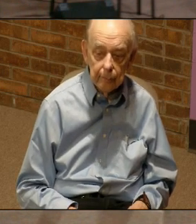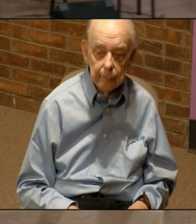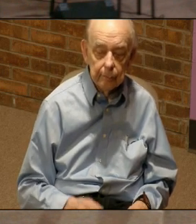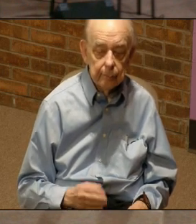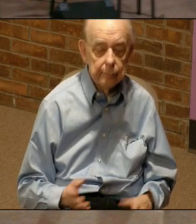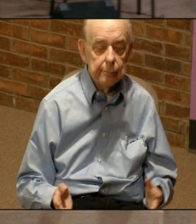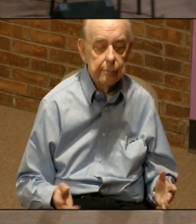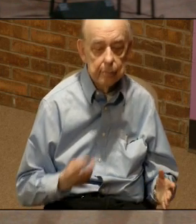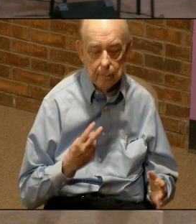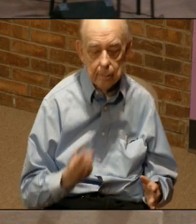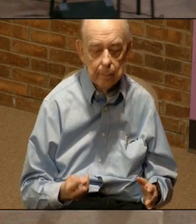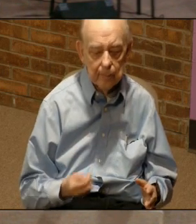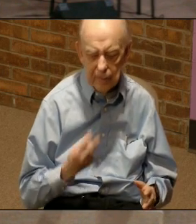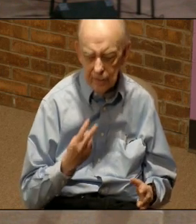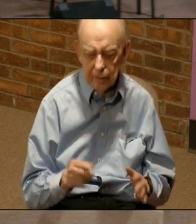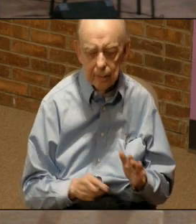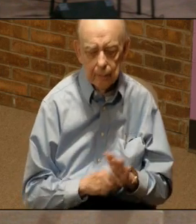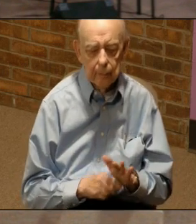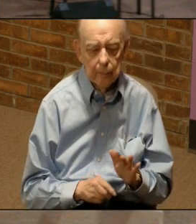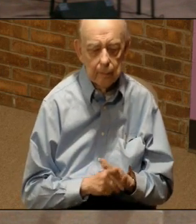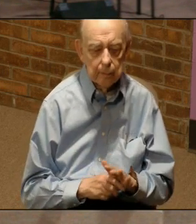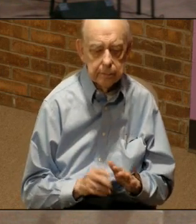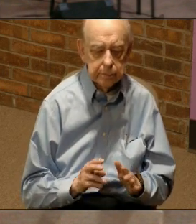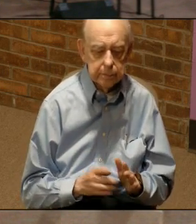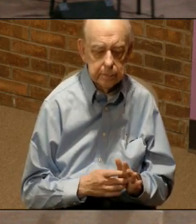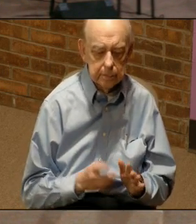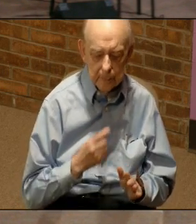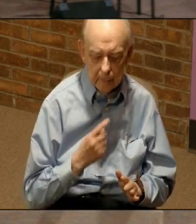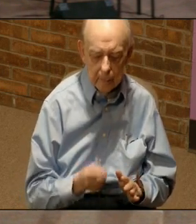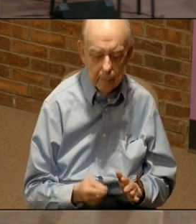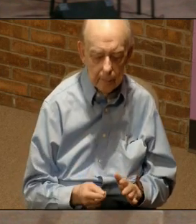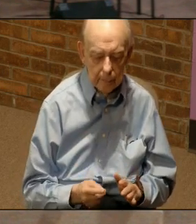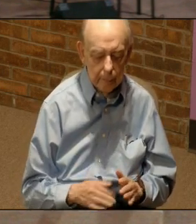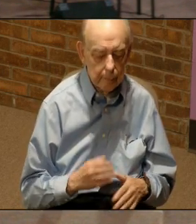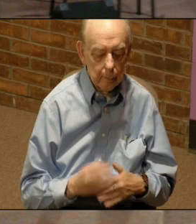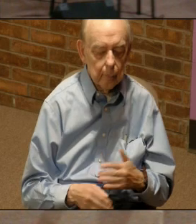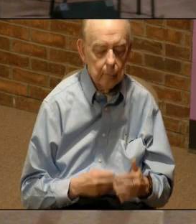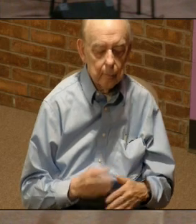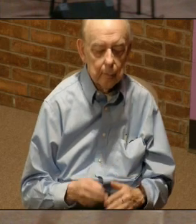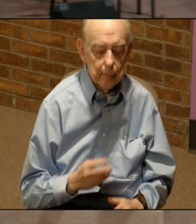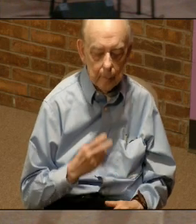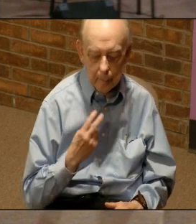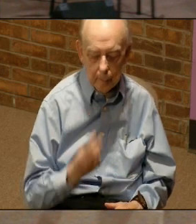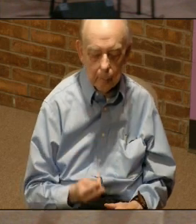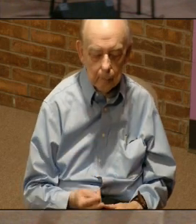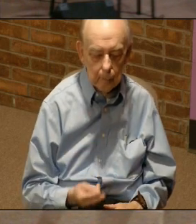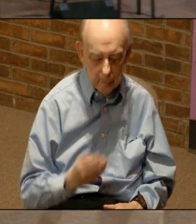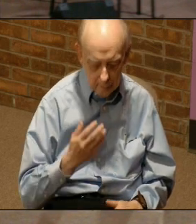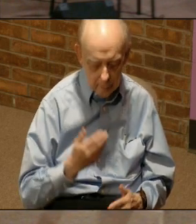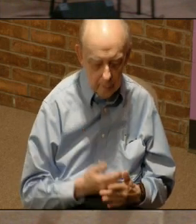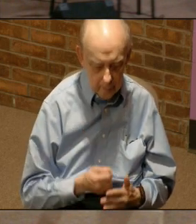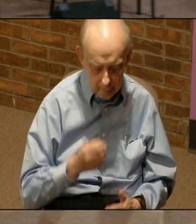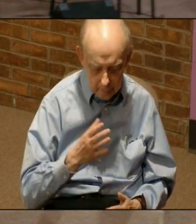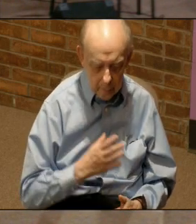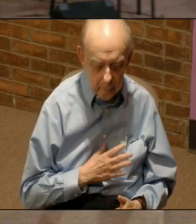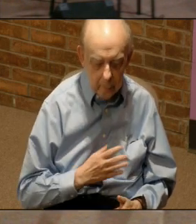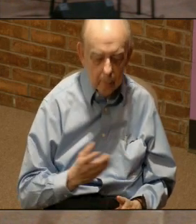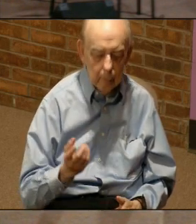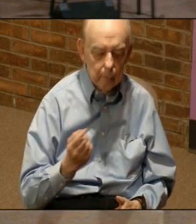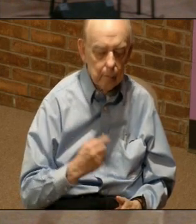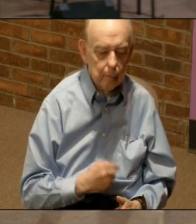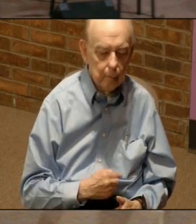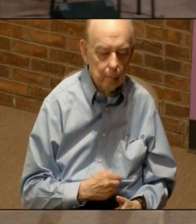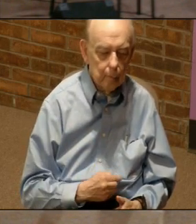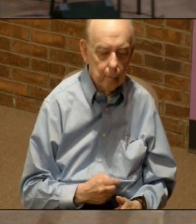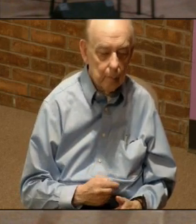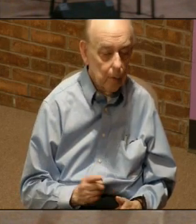When you begin to look at the scriptures, he's telling you this generation will see the Son of Man coming